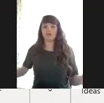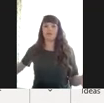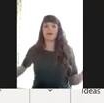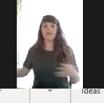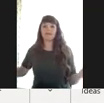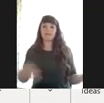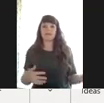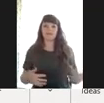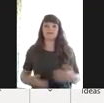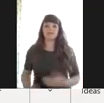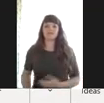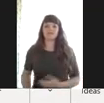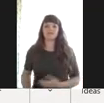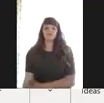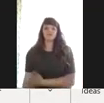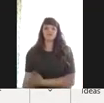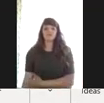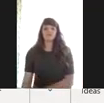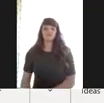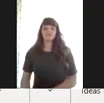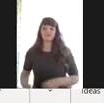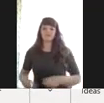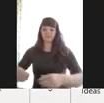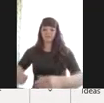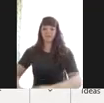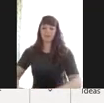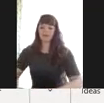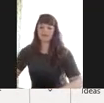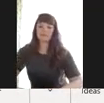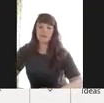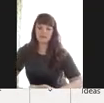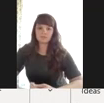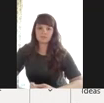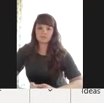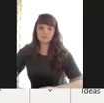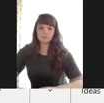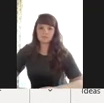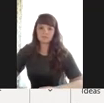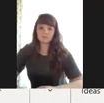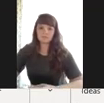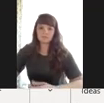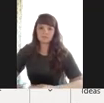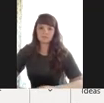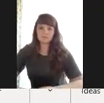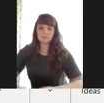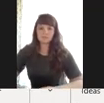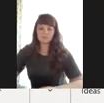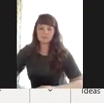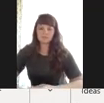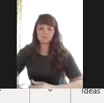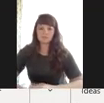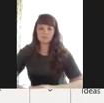all unbelievers. In my mind, it made sense. All unbelievers are in Adam. Yeah. Yeah. So, okay. That's